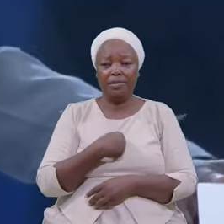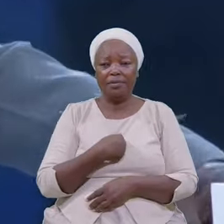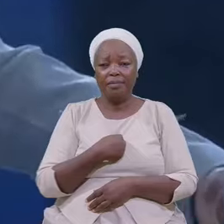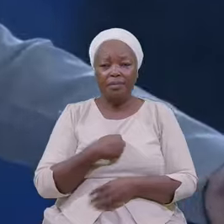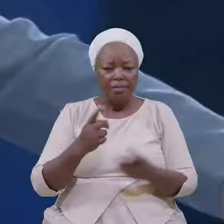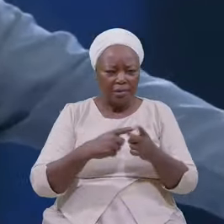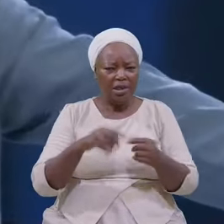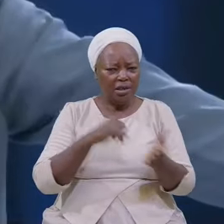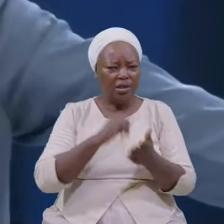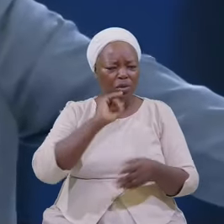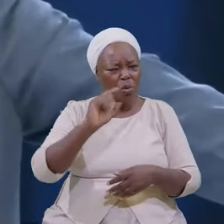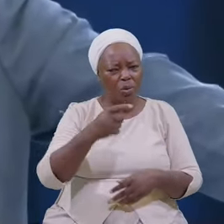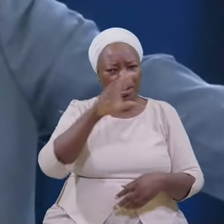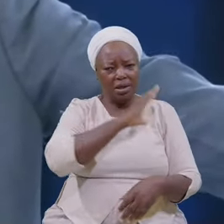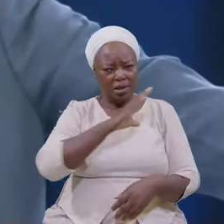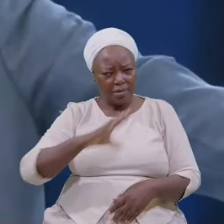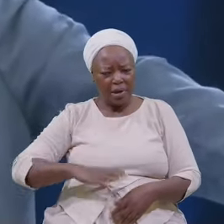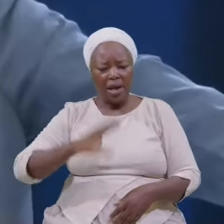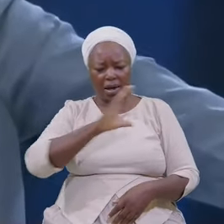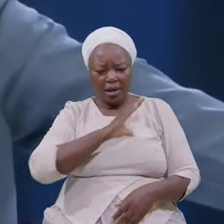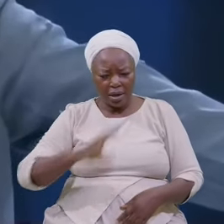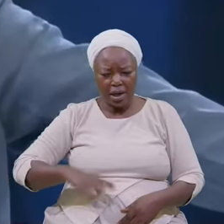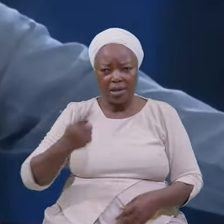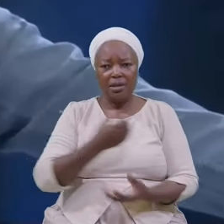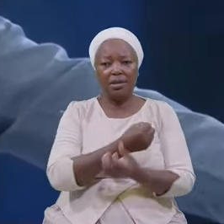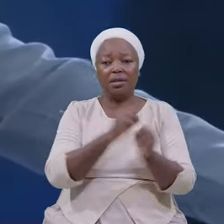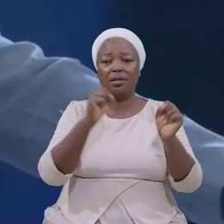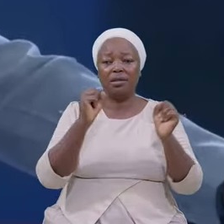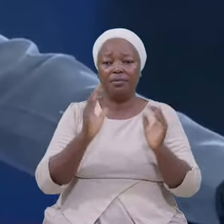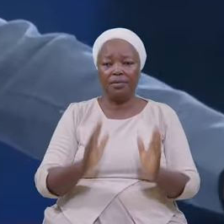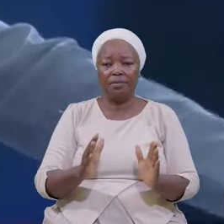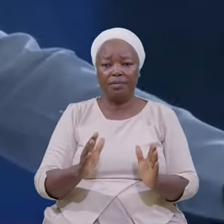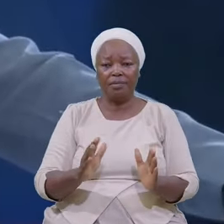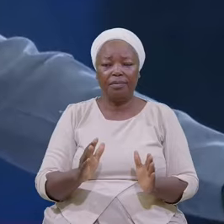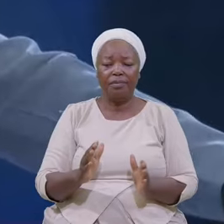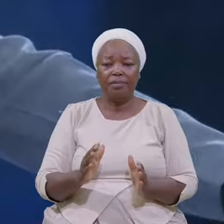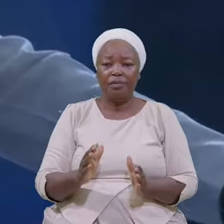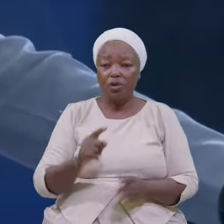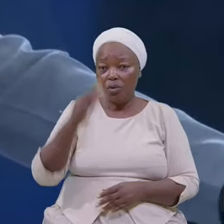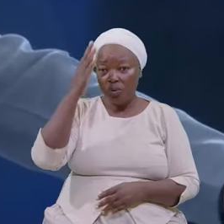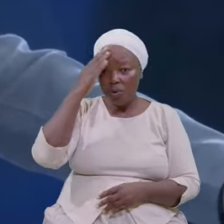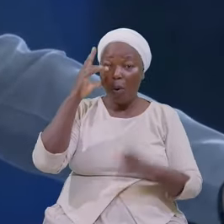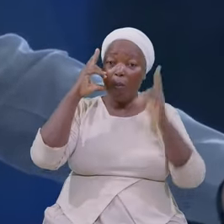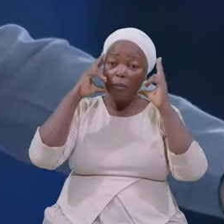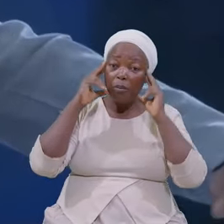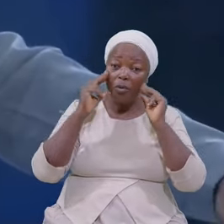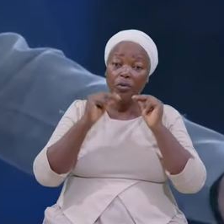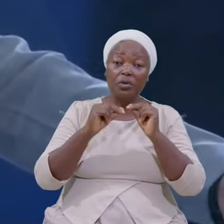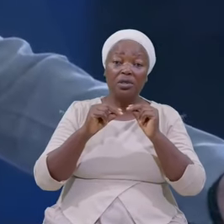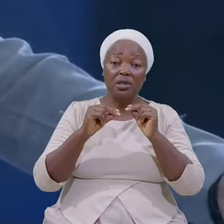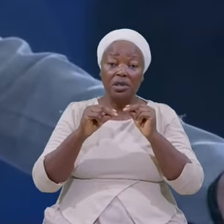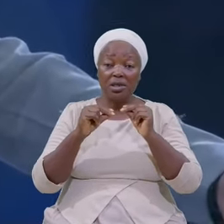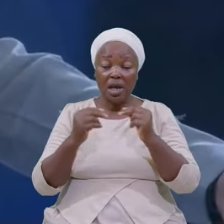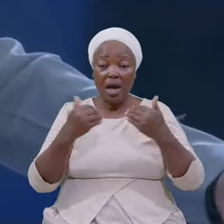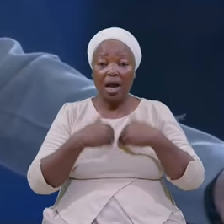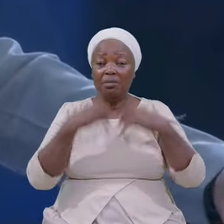justifier. Christ. Seul Christ. Christ, the Savior. Christ est le Sauveur. You know, Moses carried a rod. Mais Moïse avait